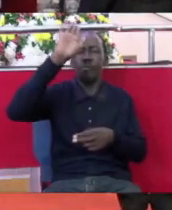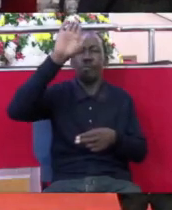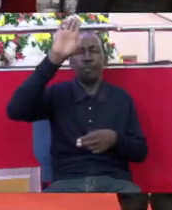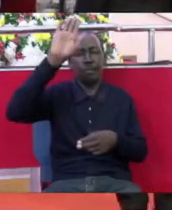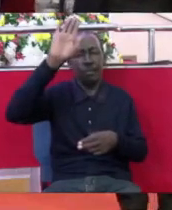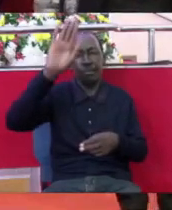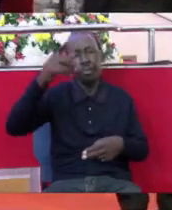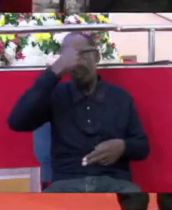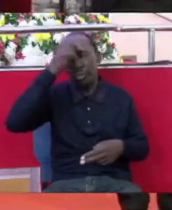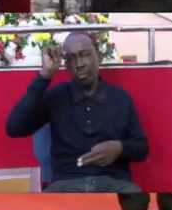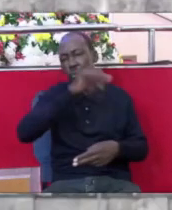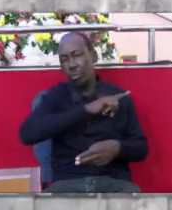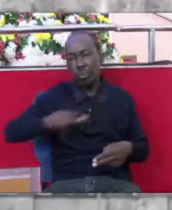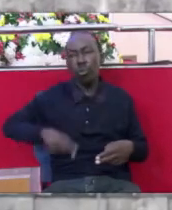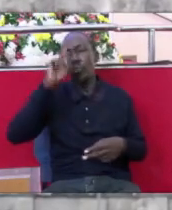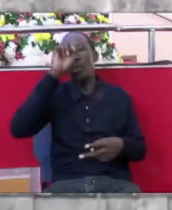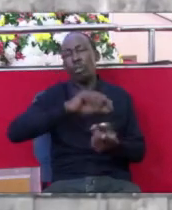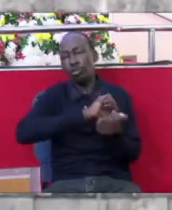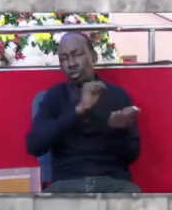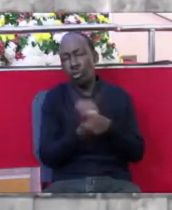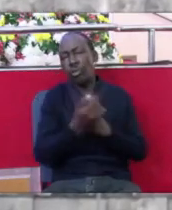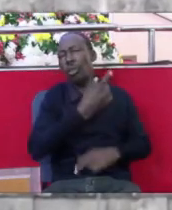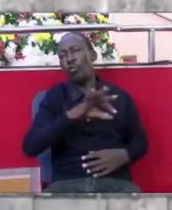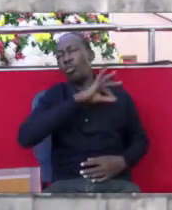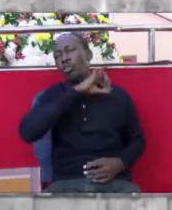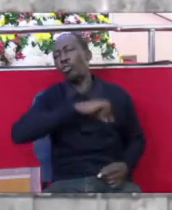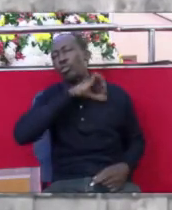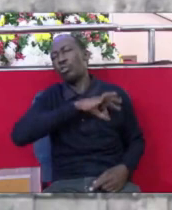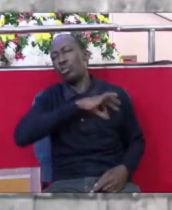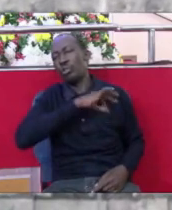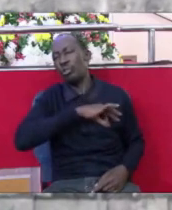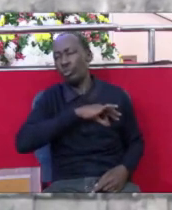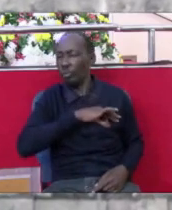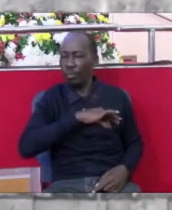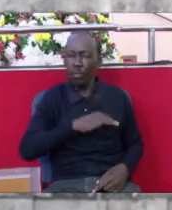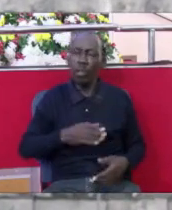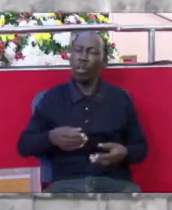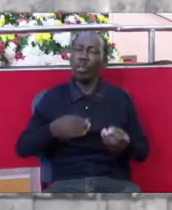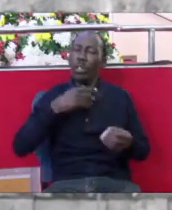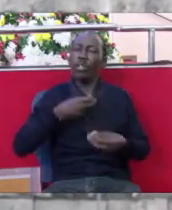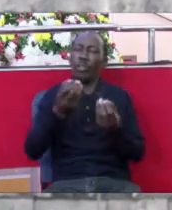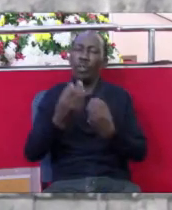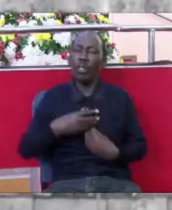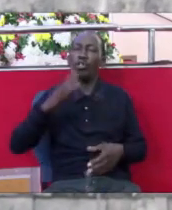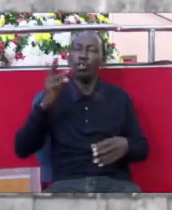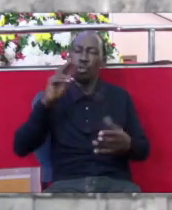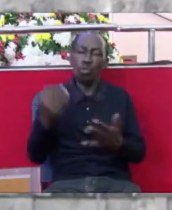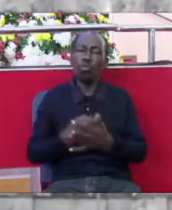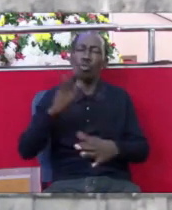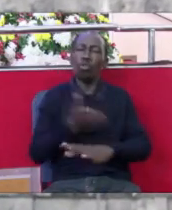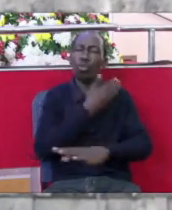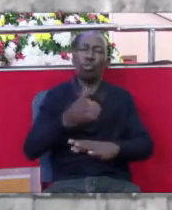lako. And because, Lord, you are the changer of our songs. Kwa sababu wewe unabadilisha nyimbo zetu. Give us new songs of victory. Tupatie nyimbo